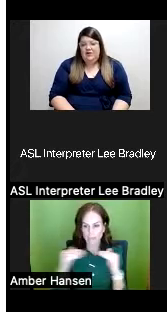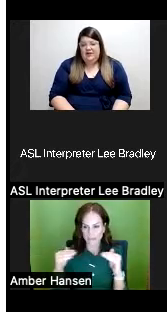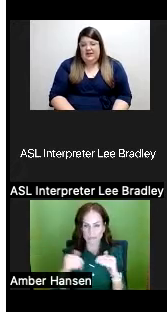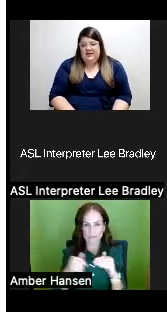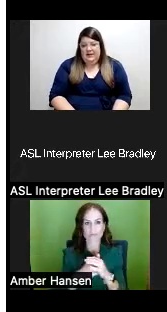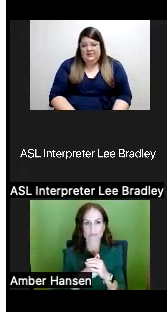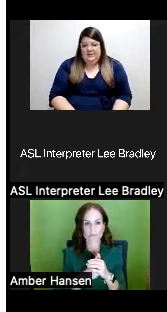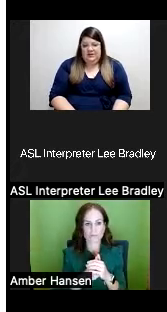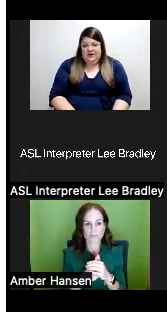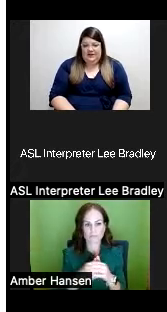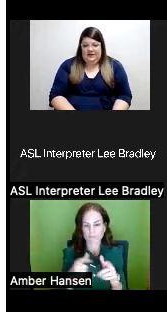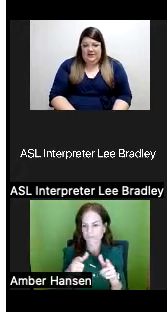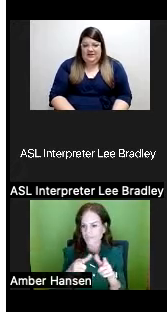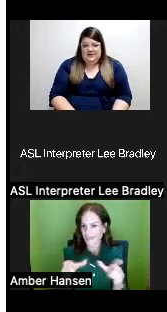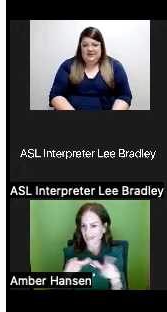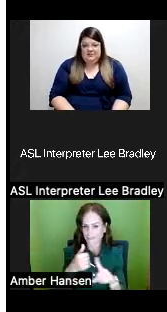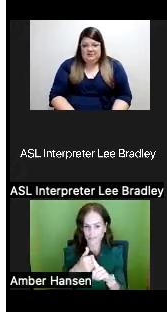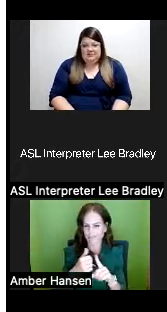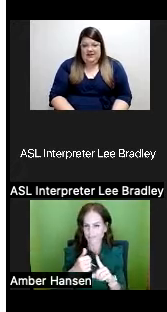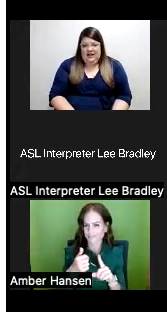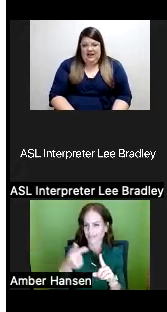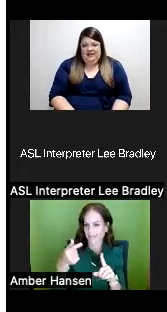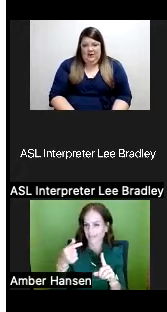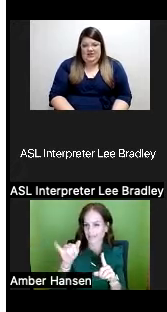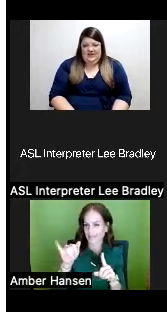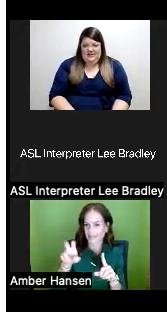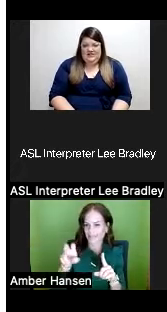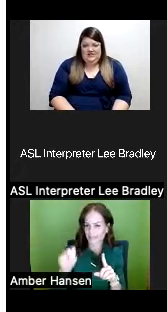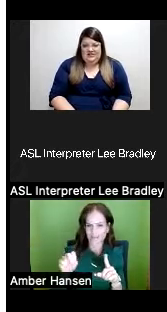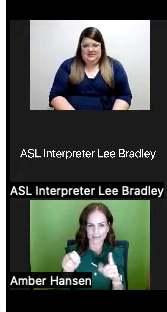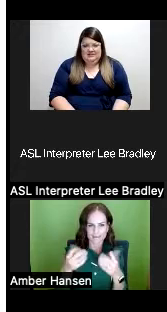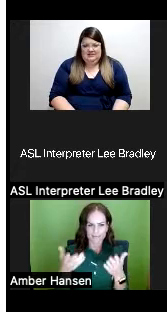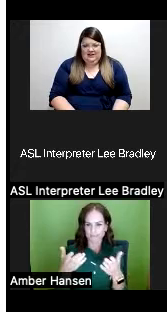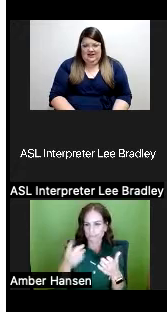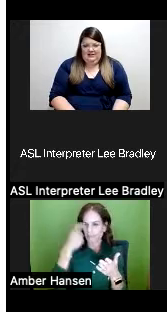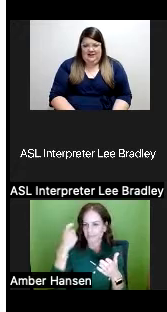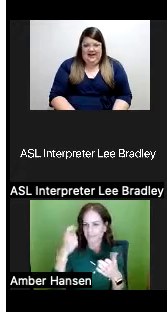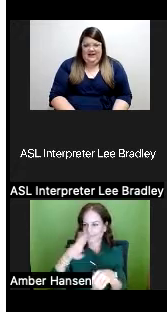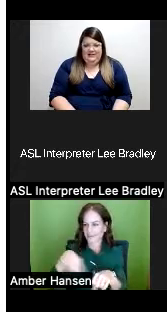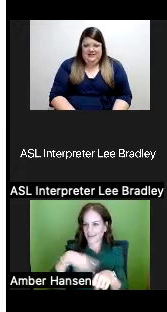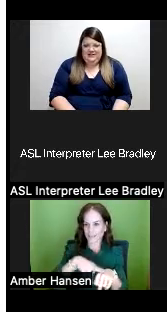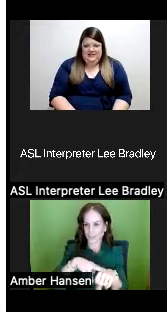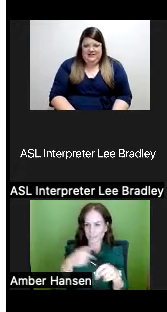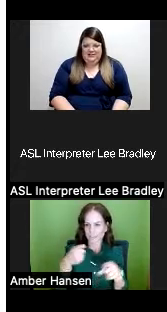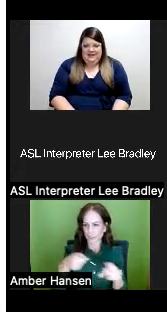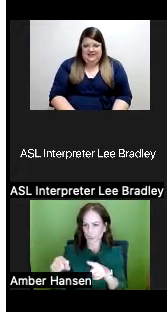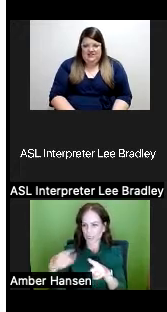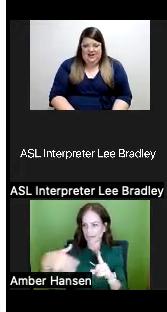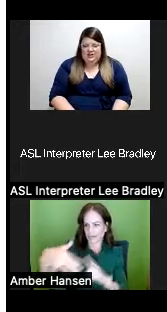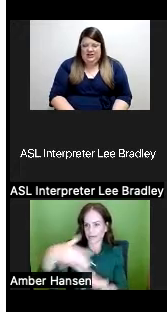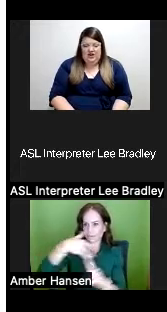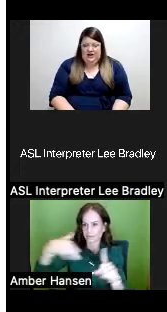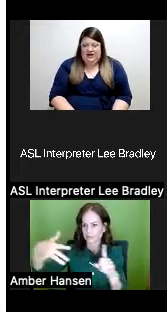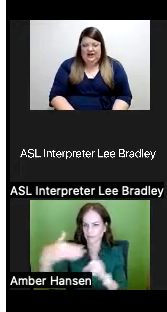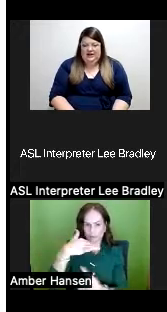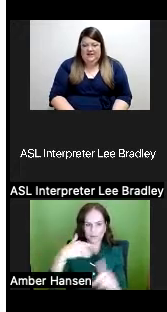So for those with typical hearing levels, language itself is just native. It's because it's just